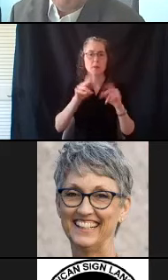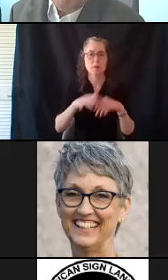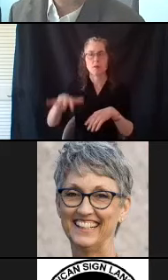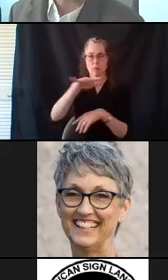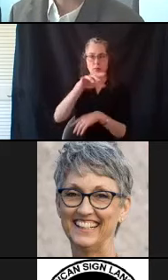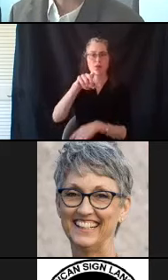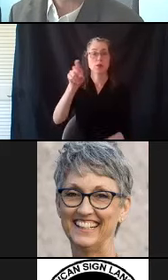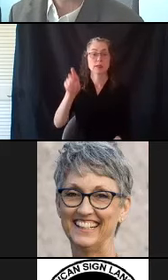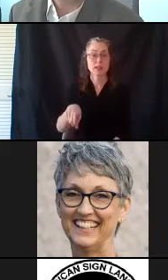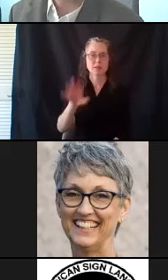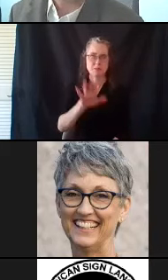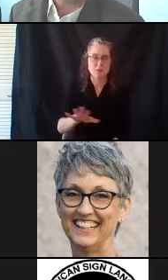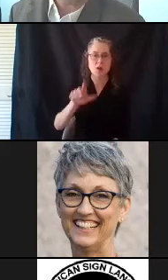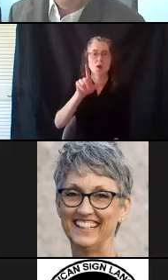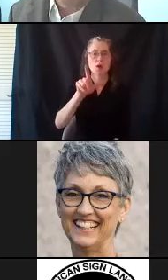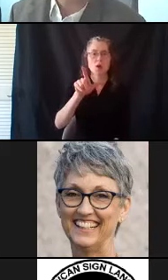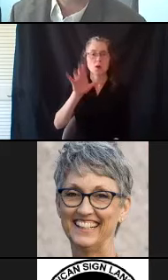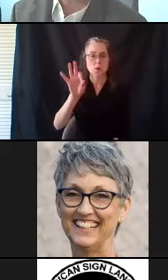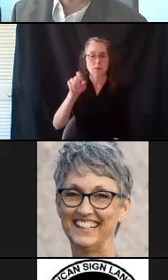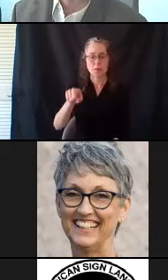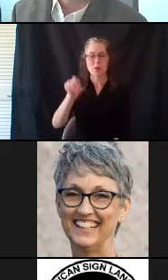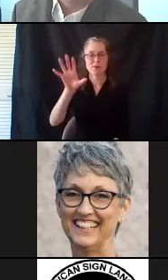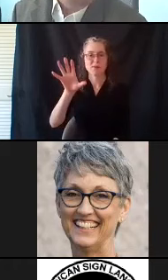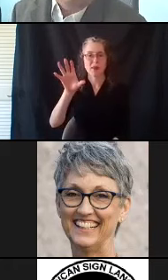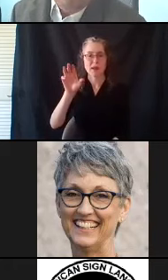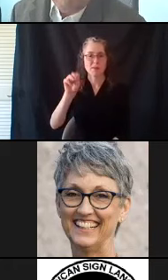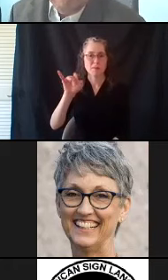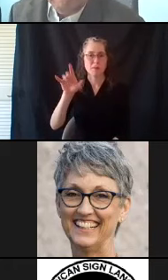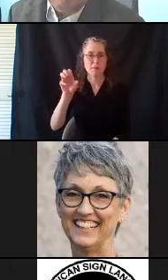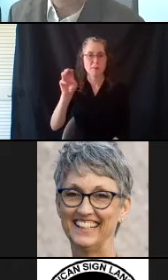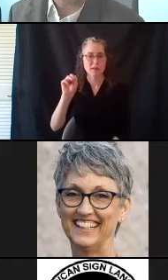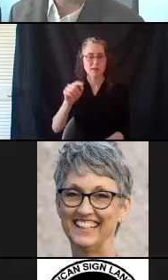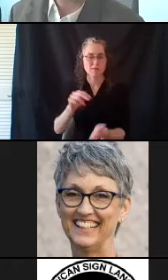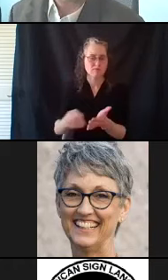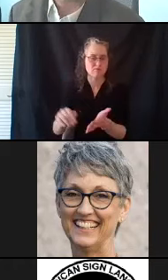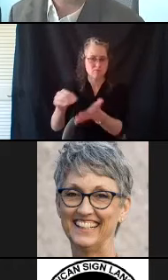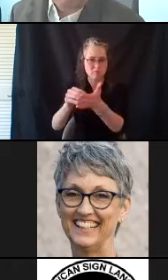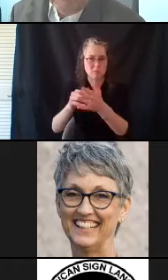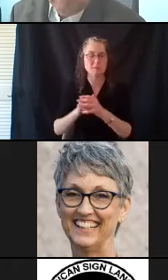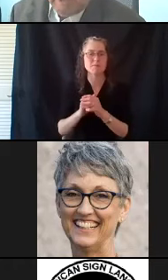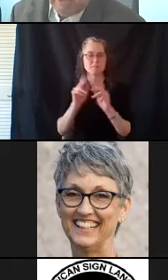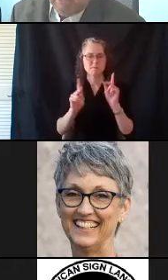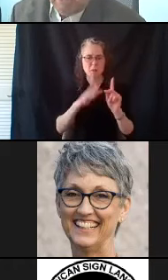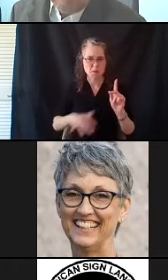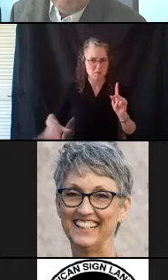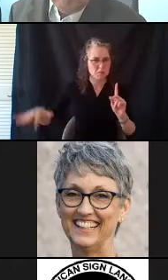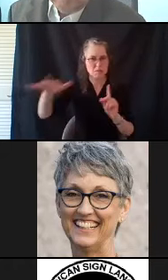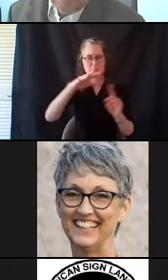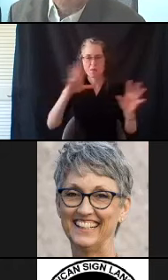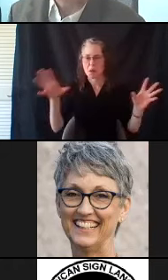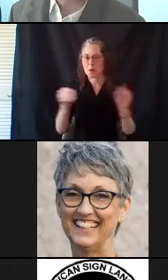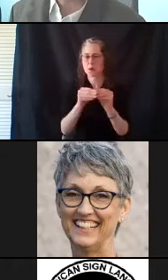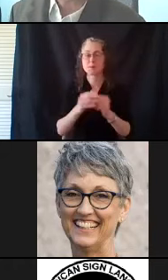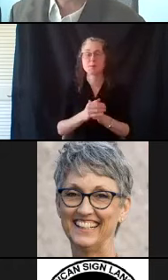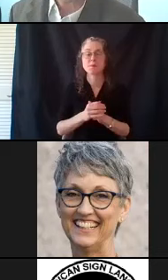Texas is about 29.5 million people total. And then a couple of years ago, figures